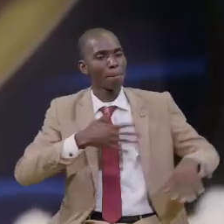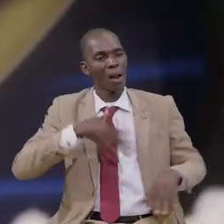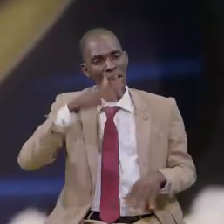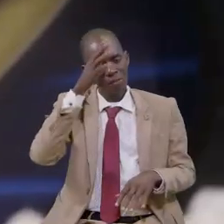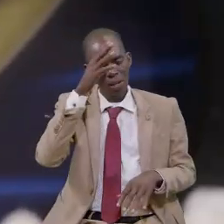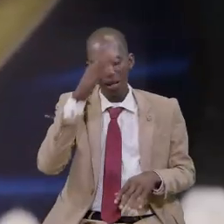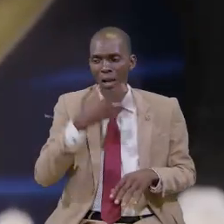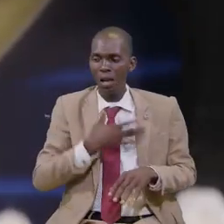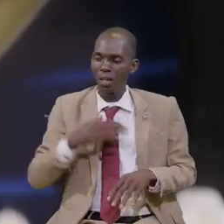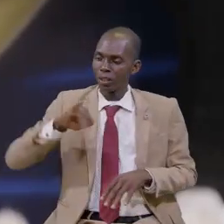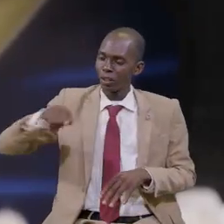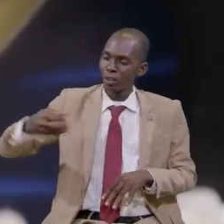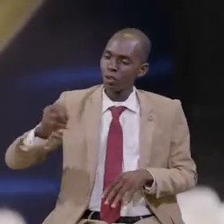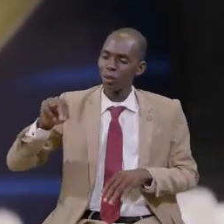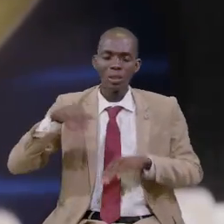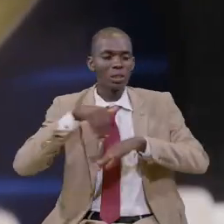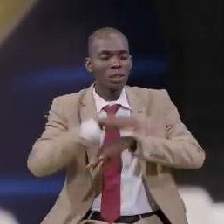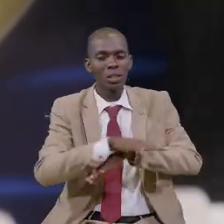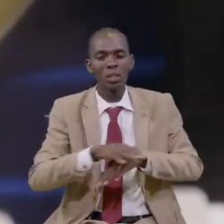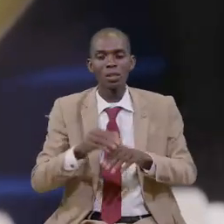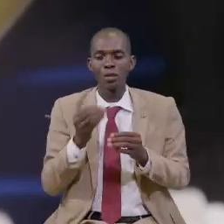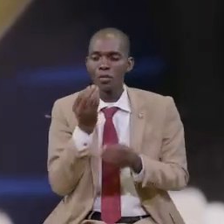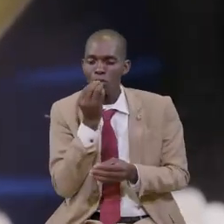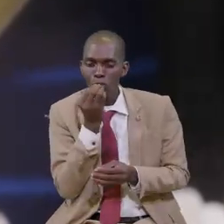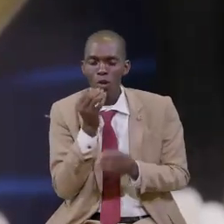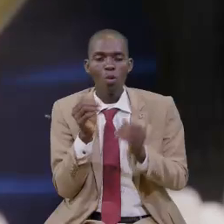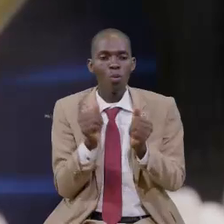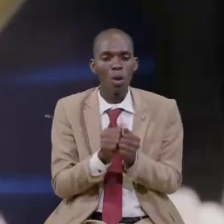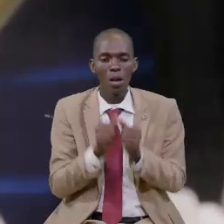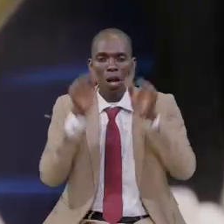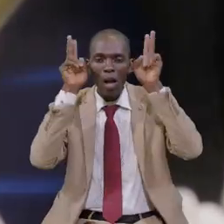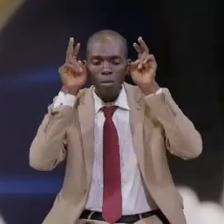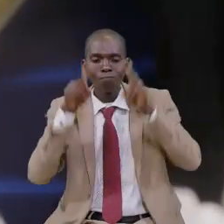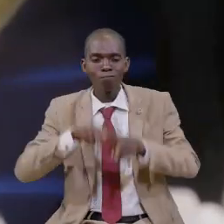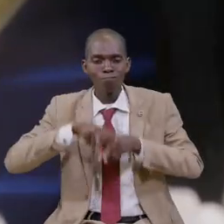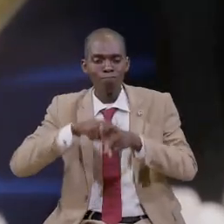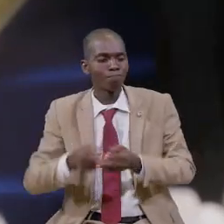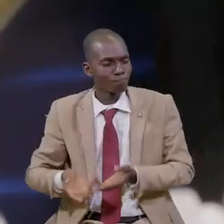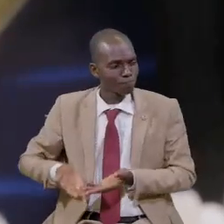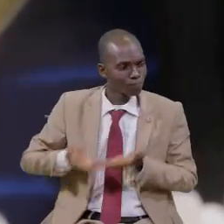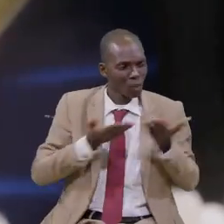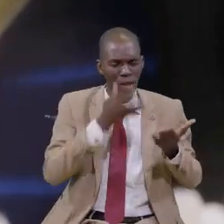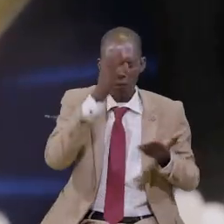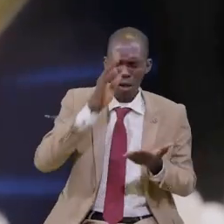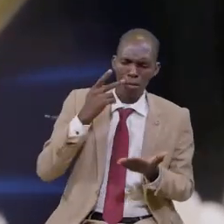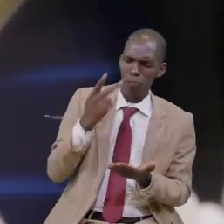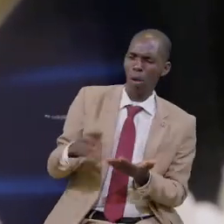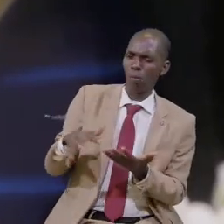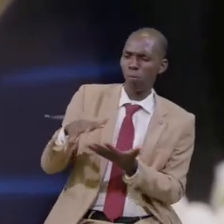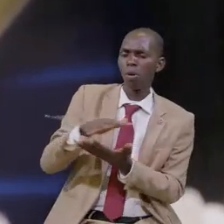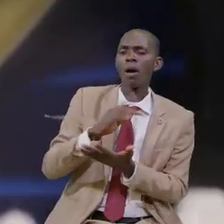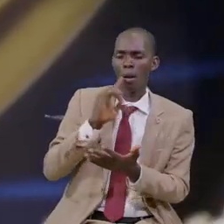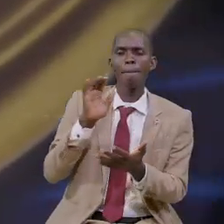that, the father said, Joseph, my son, is still alive. Your father will become proud of